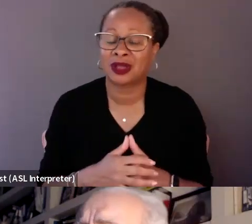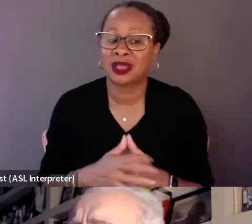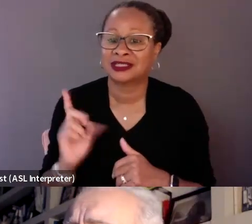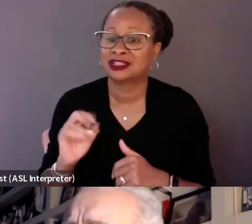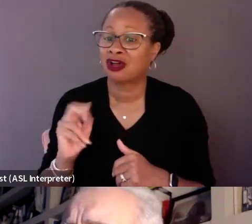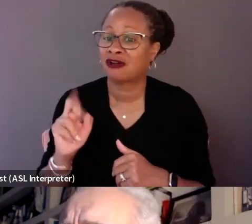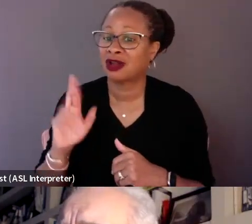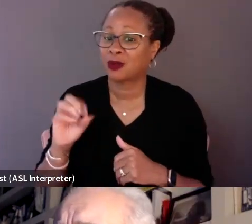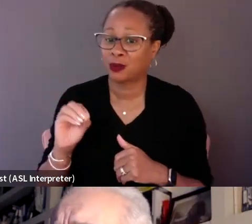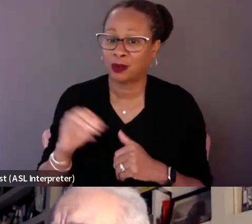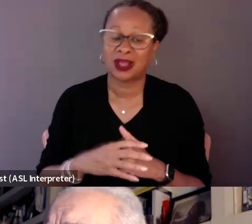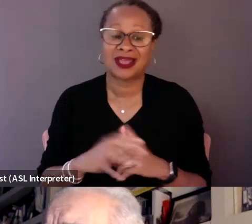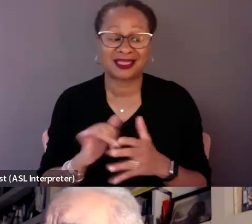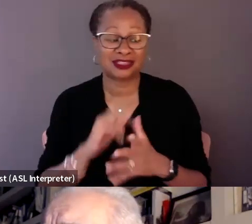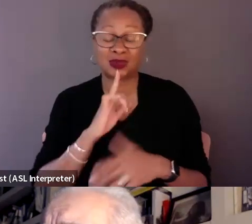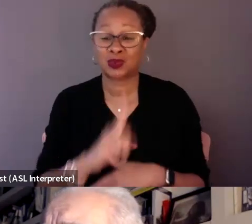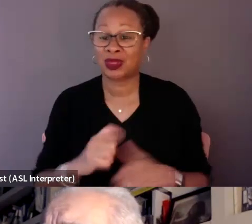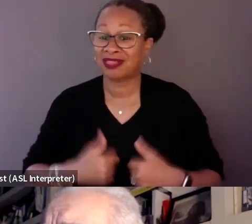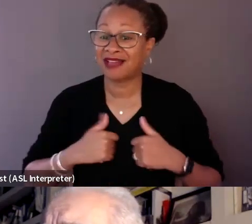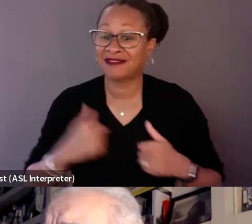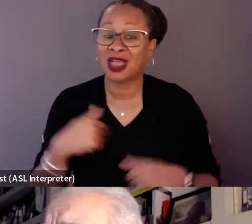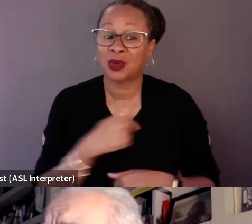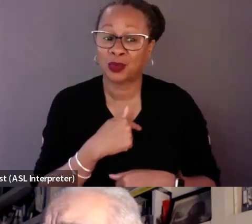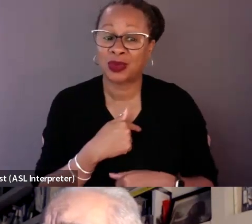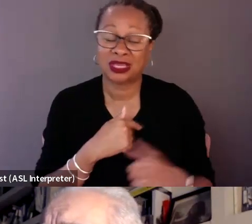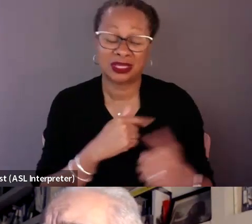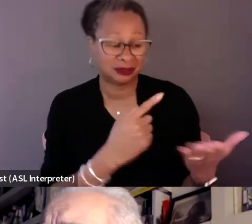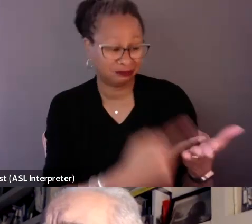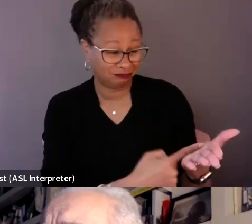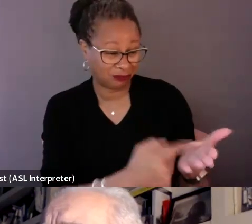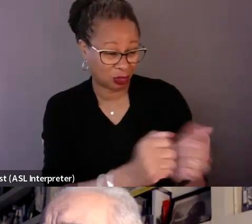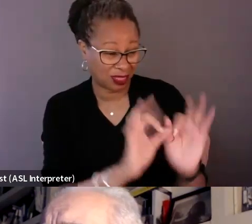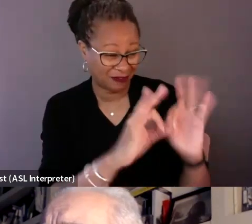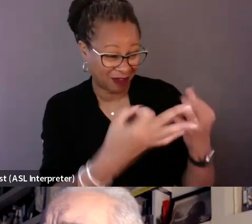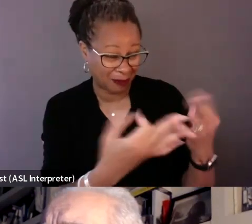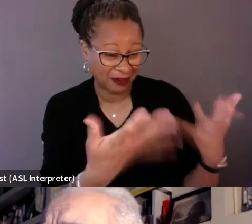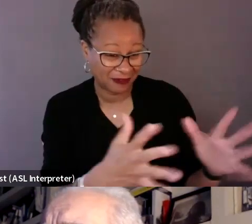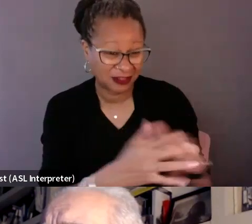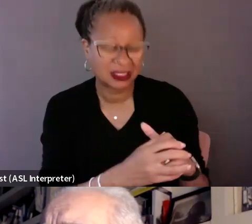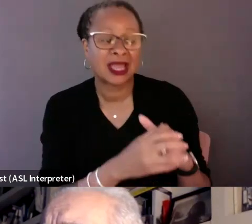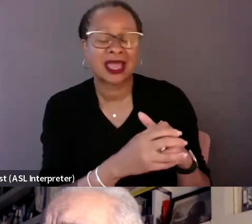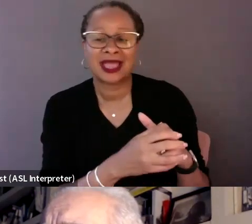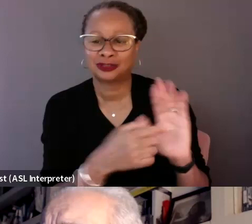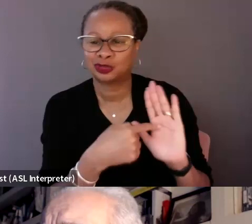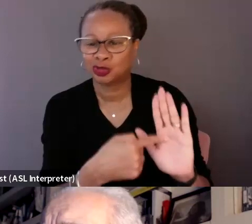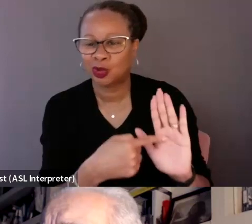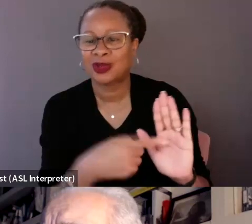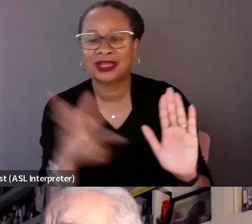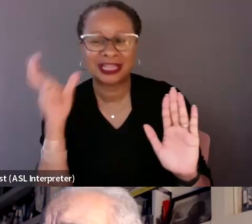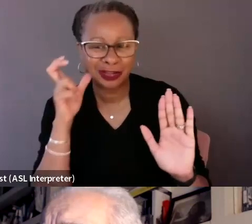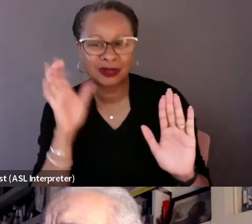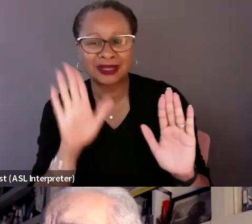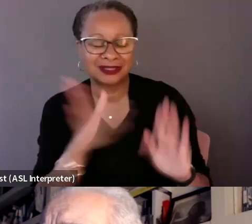one, and we can show with the family and play his music.